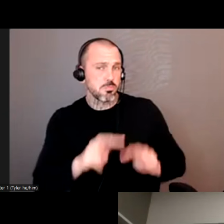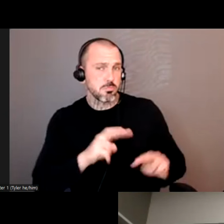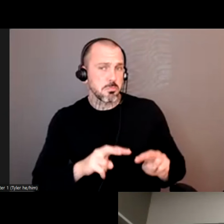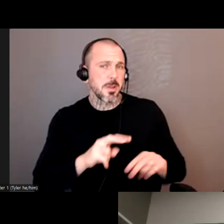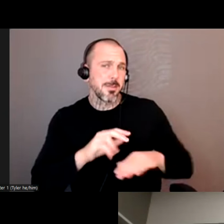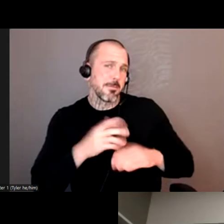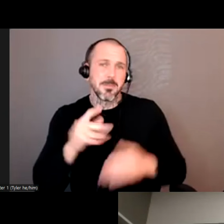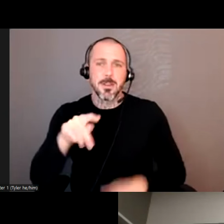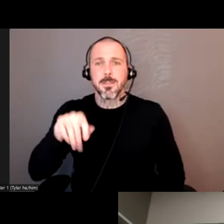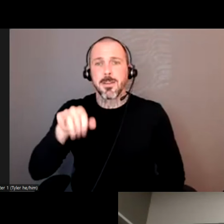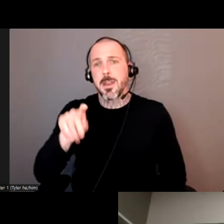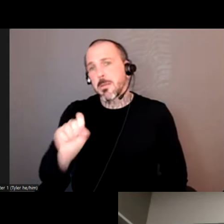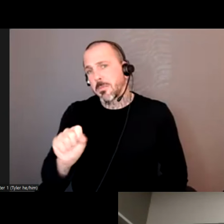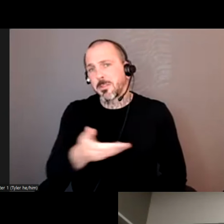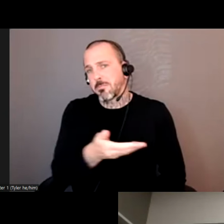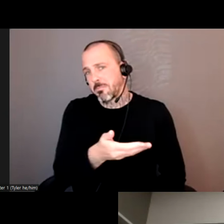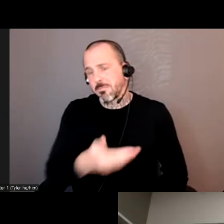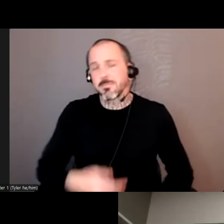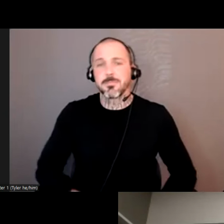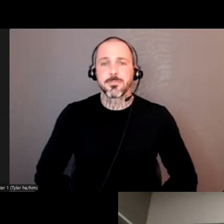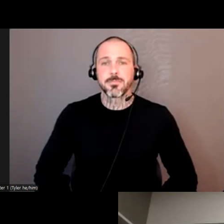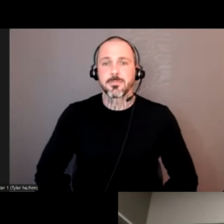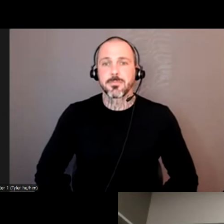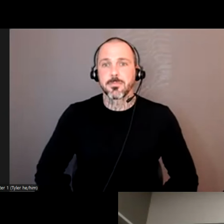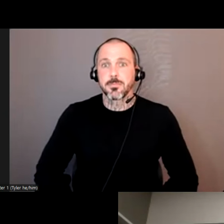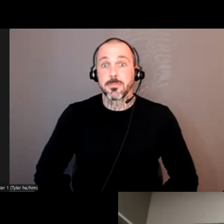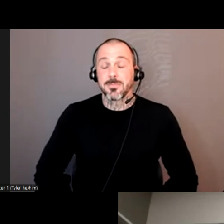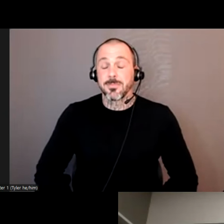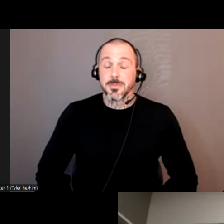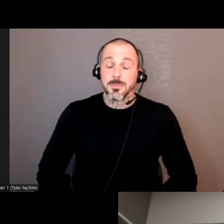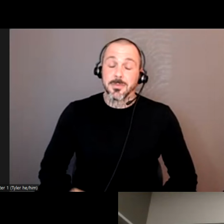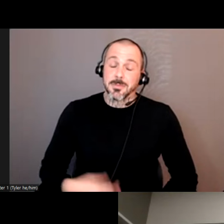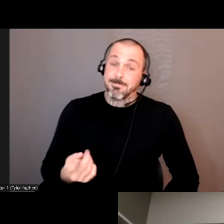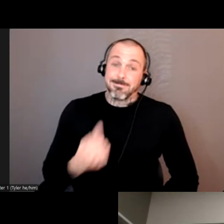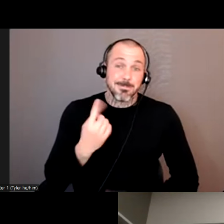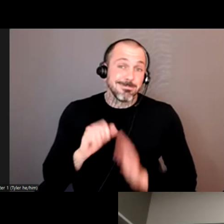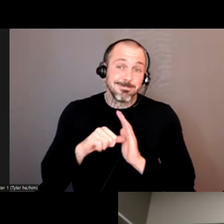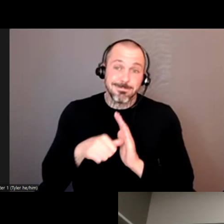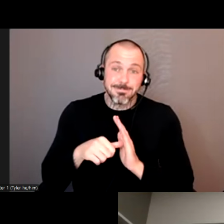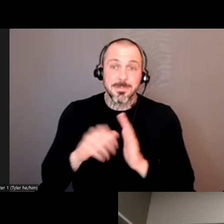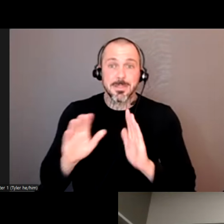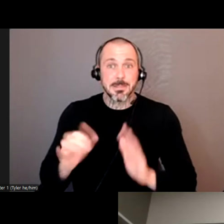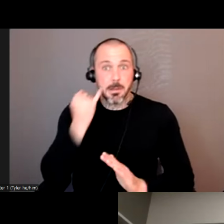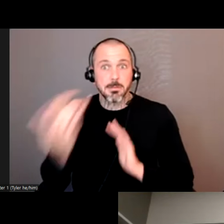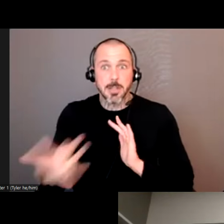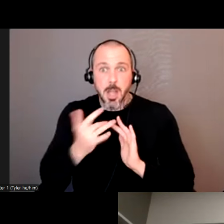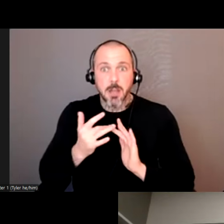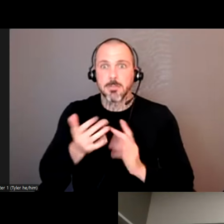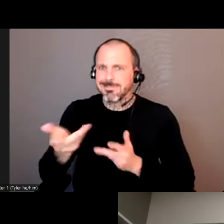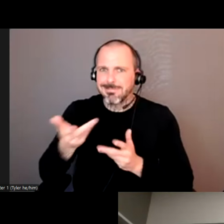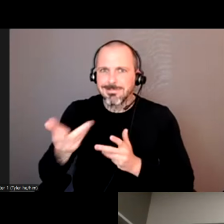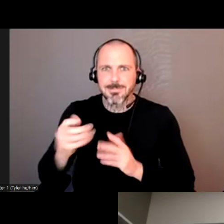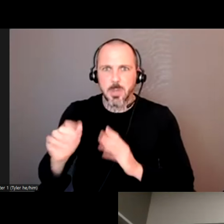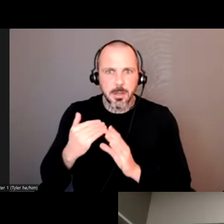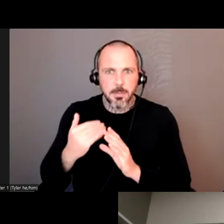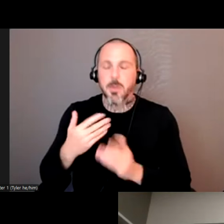prevention tips. Essentially, you know, slow things down, be your own sort of detective, look online, type in whatever you think it is, plus